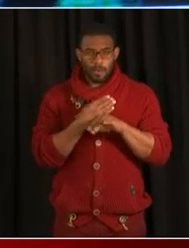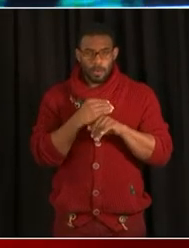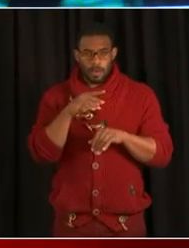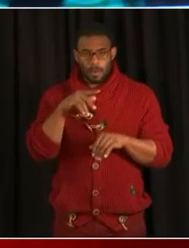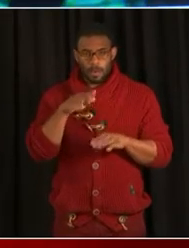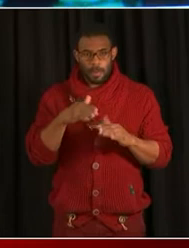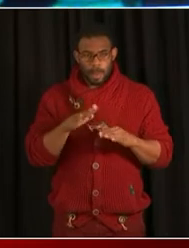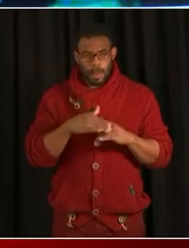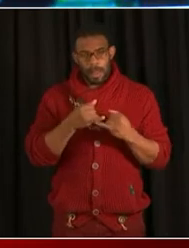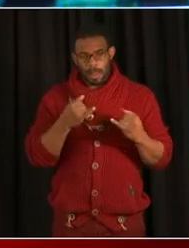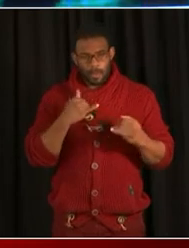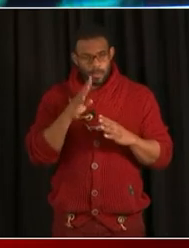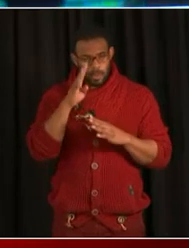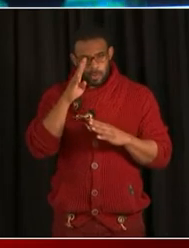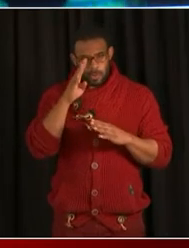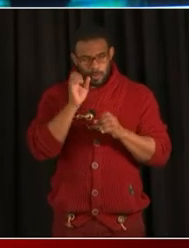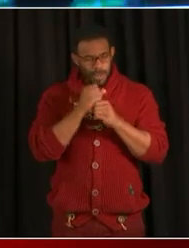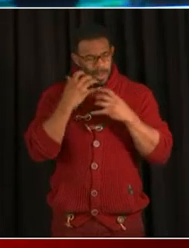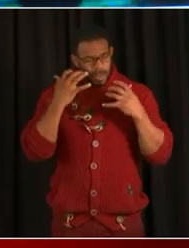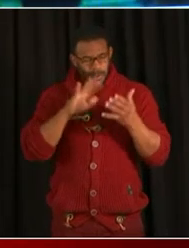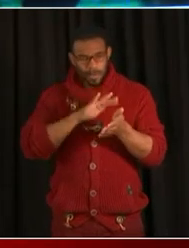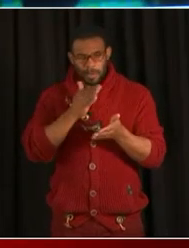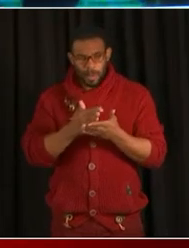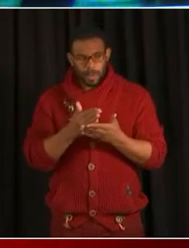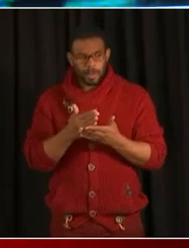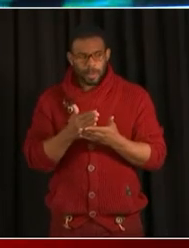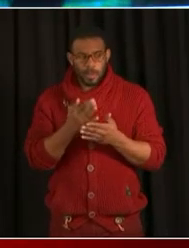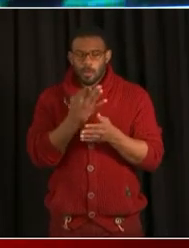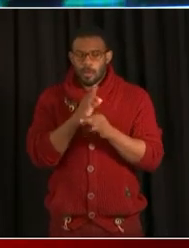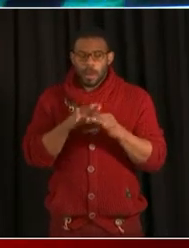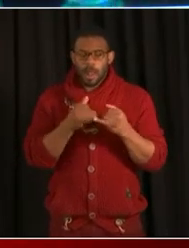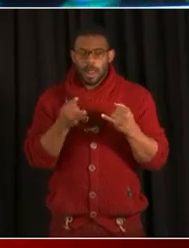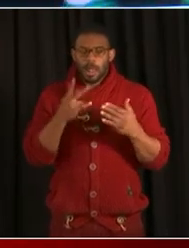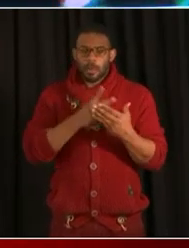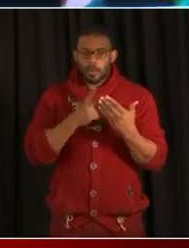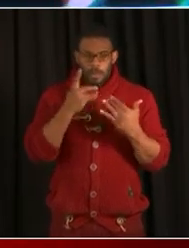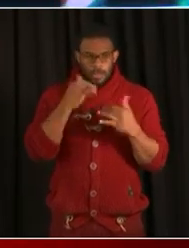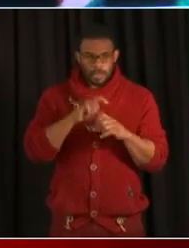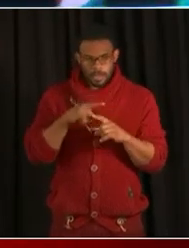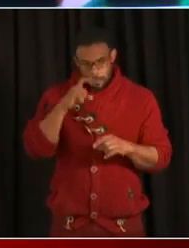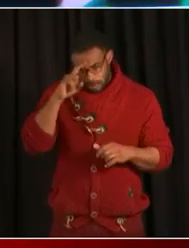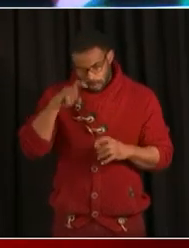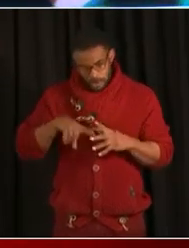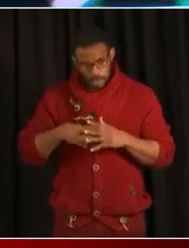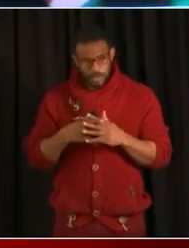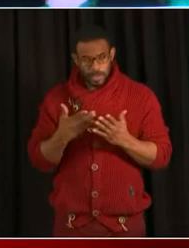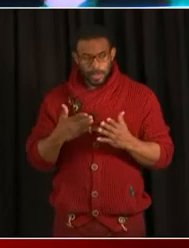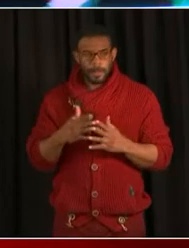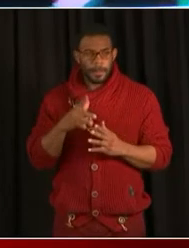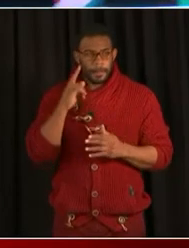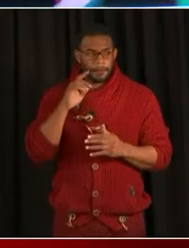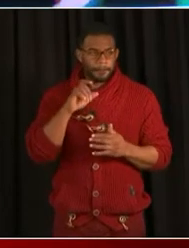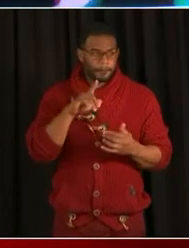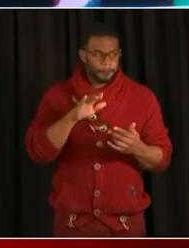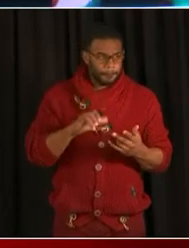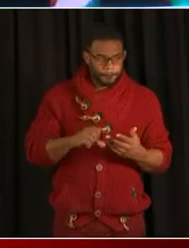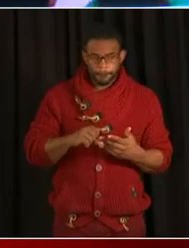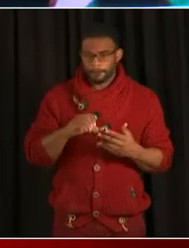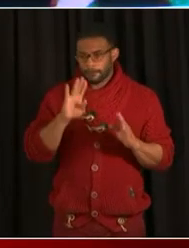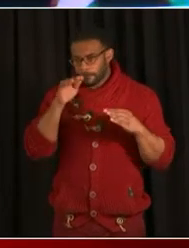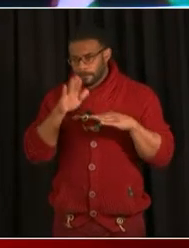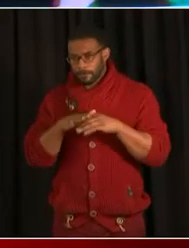virtual packages online. We created a huge amount of free online programming over the summer, launching 7 new series for families